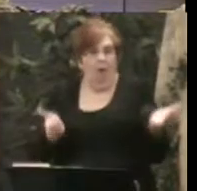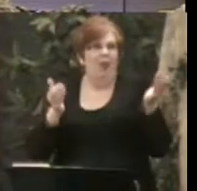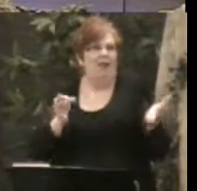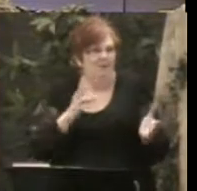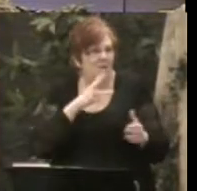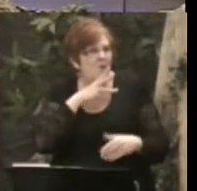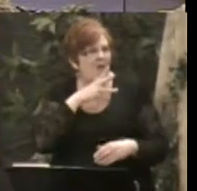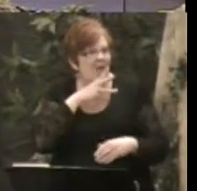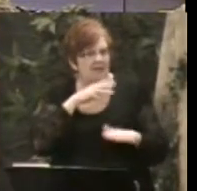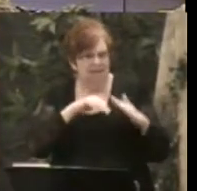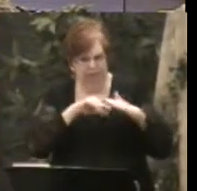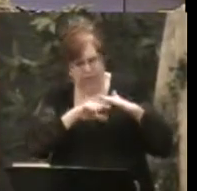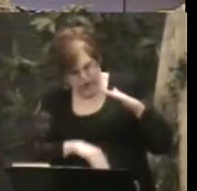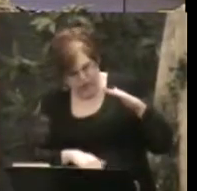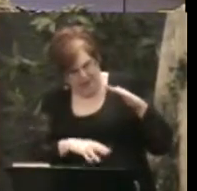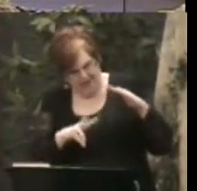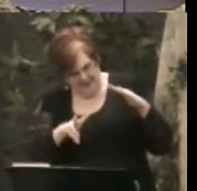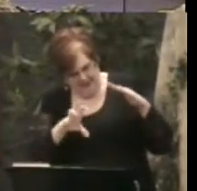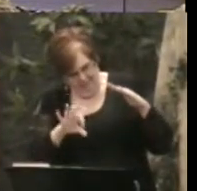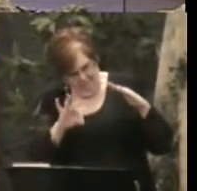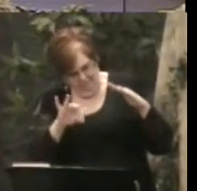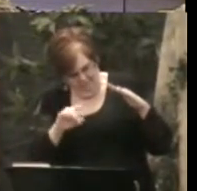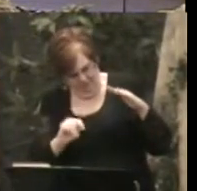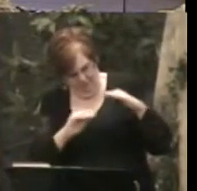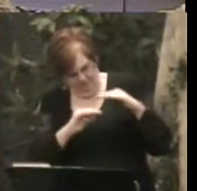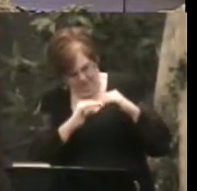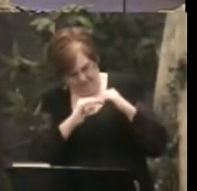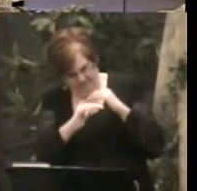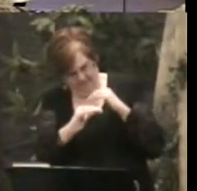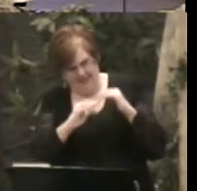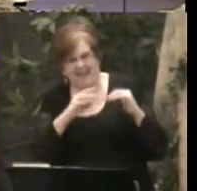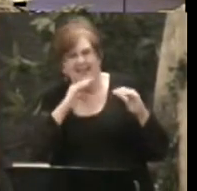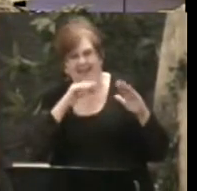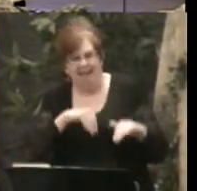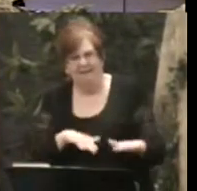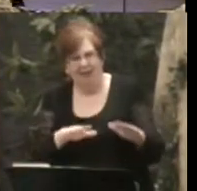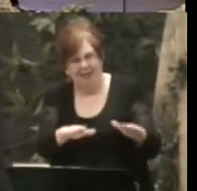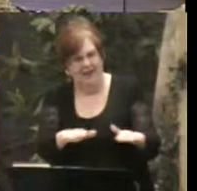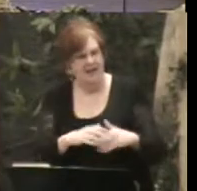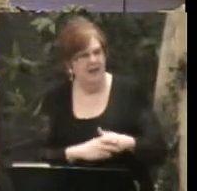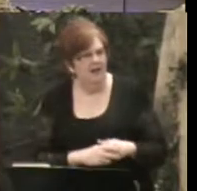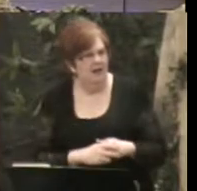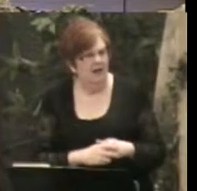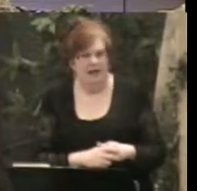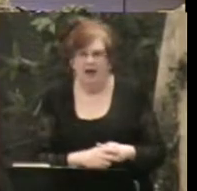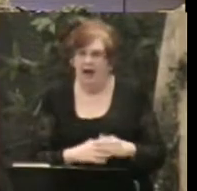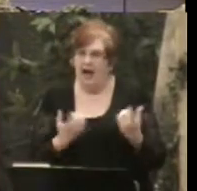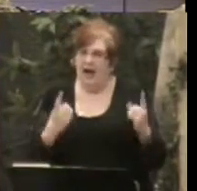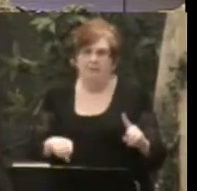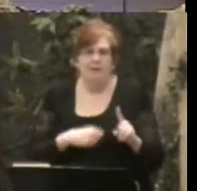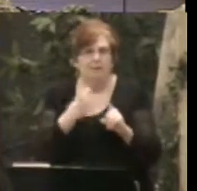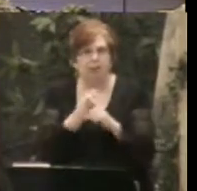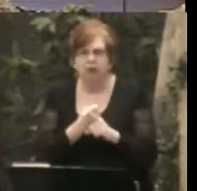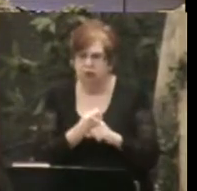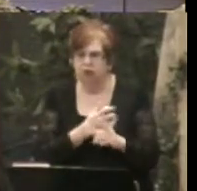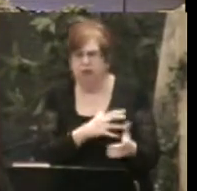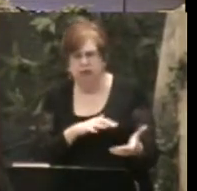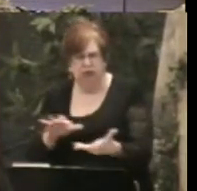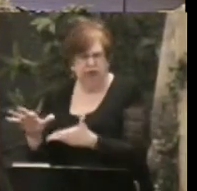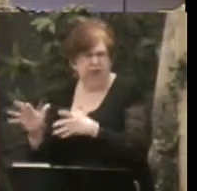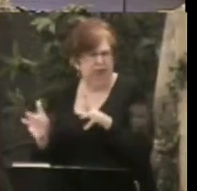600 feet below the surf, below the sea level, and it creates sudden windstorms or